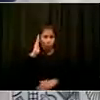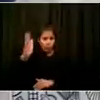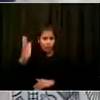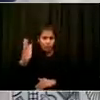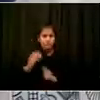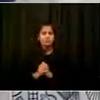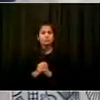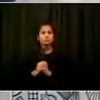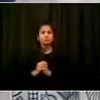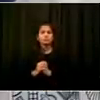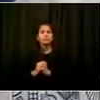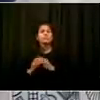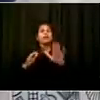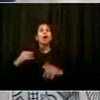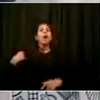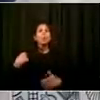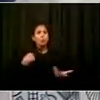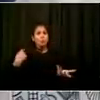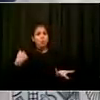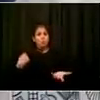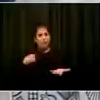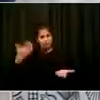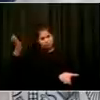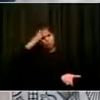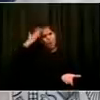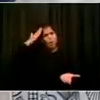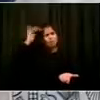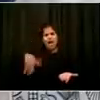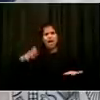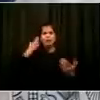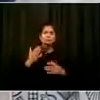different. And COVID